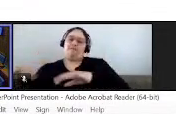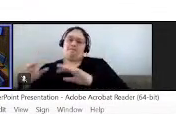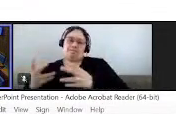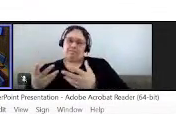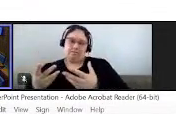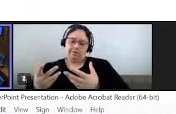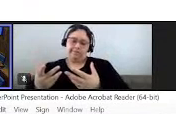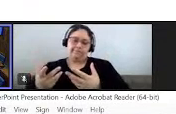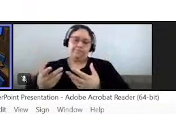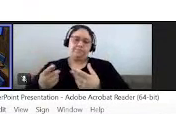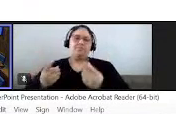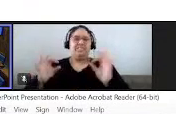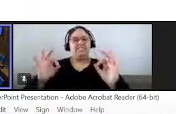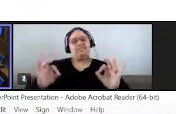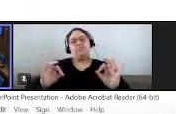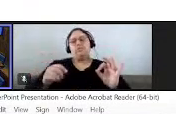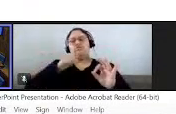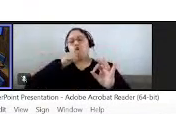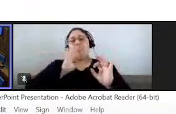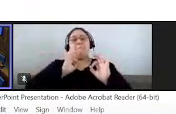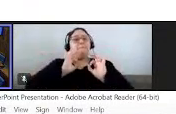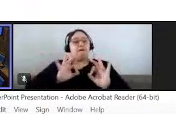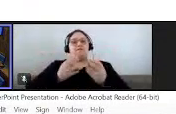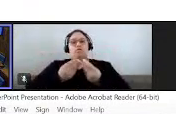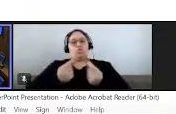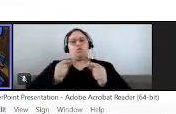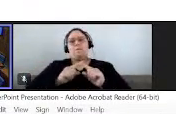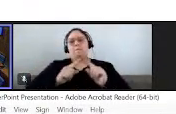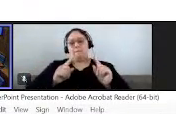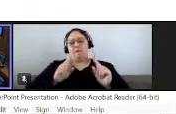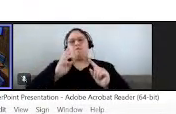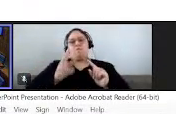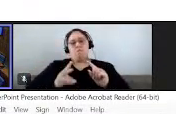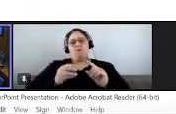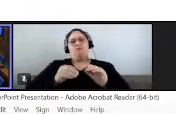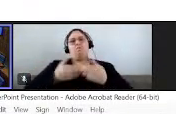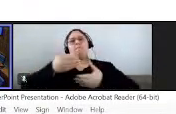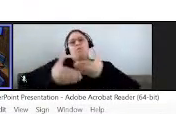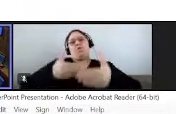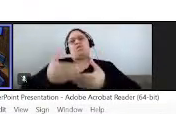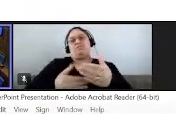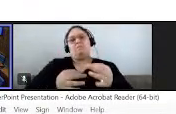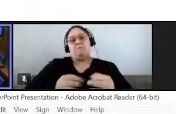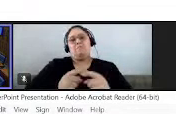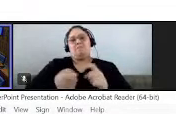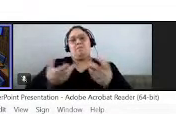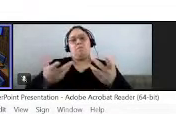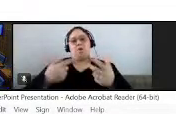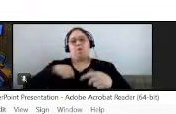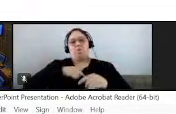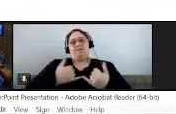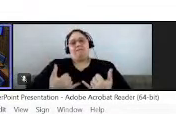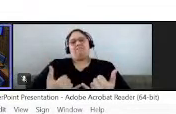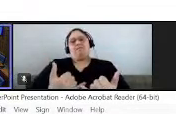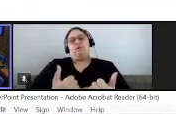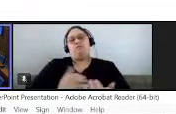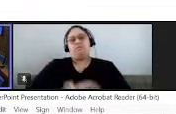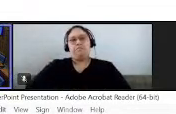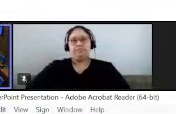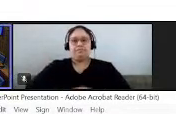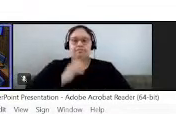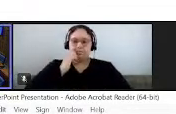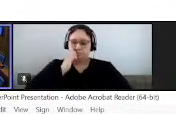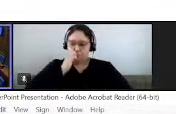think that's probably, it won't be the perfect solution, but it will surely be progress from where we are now. With regards